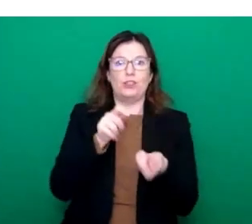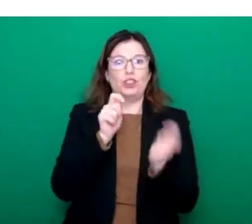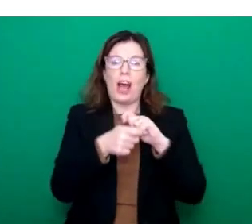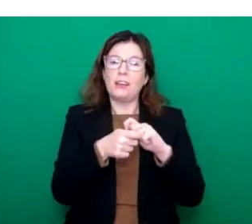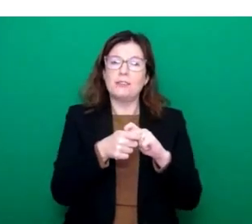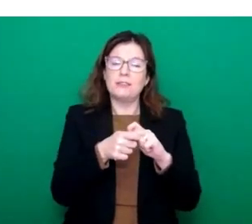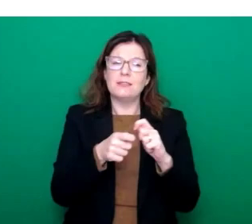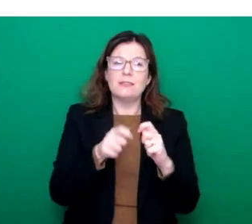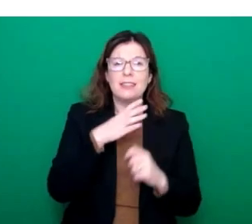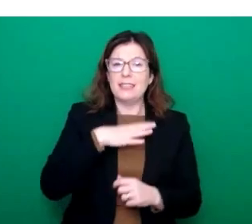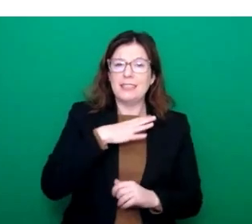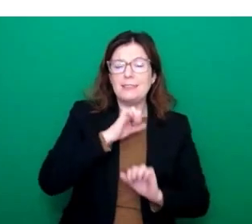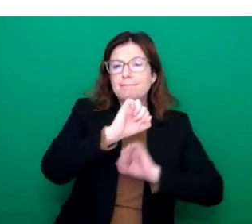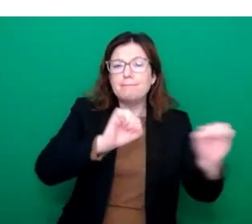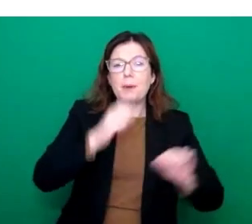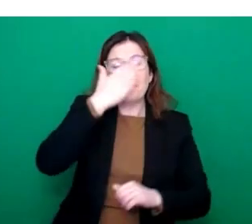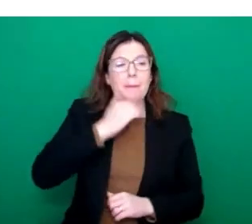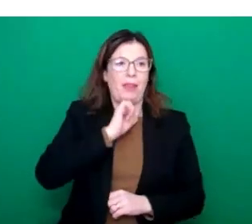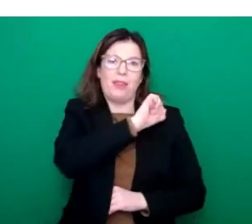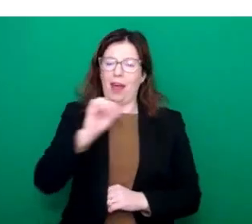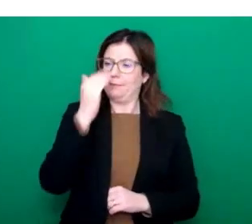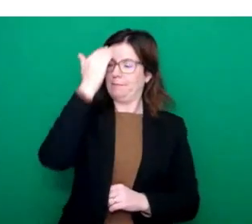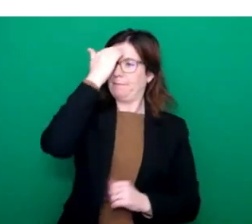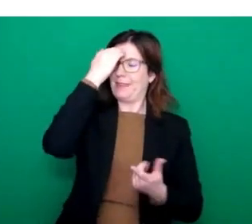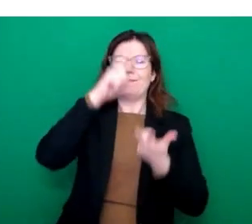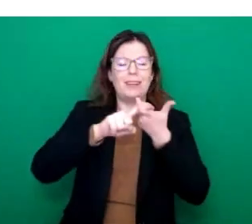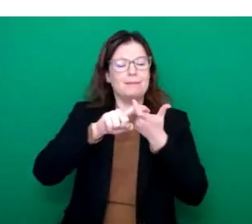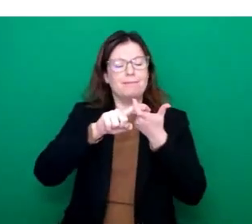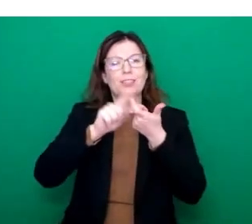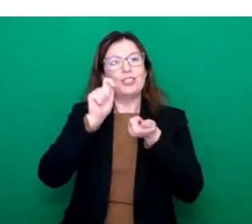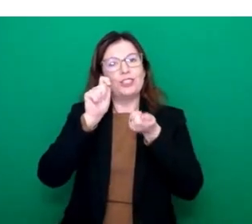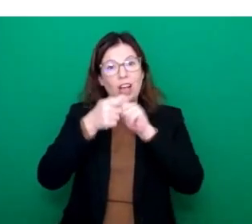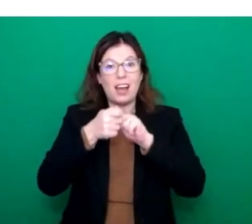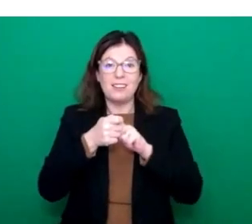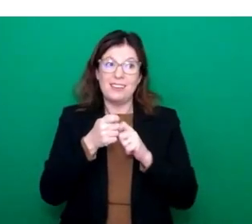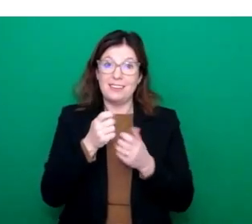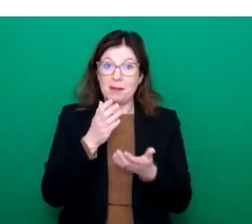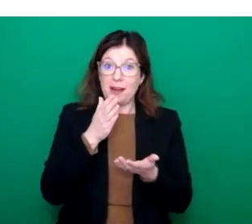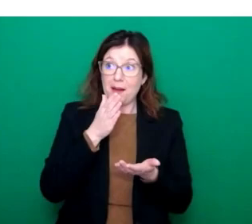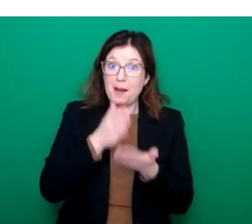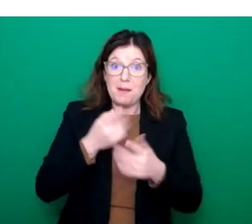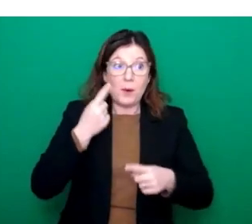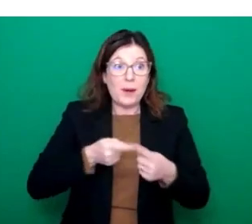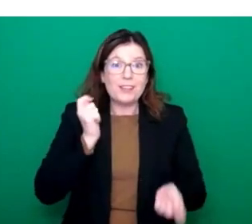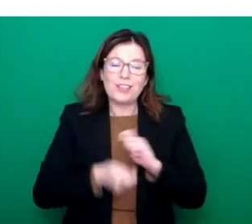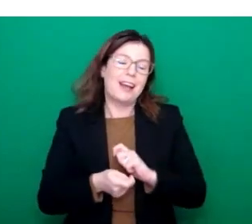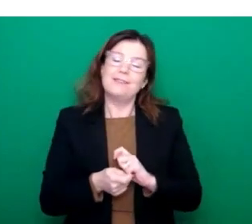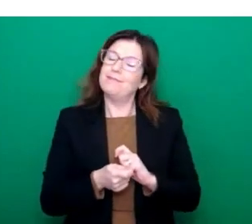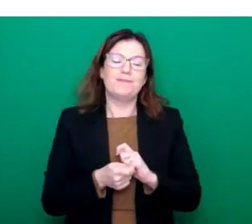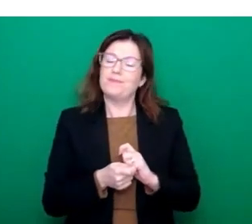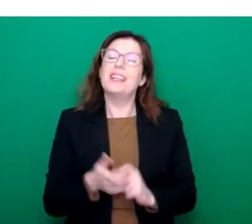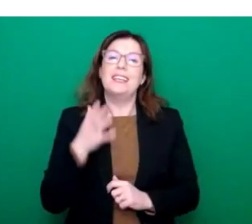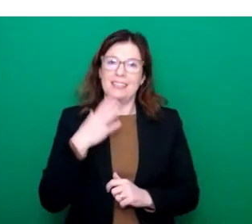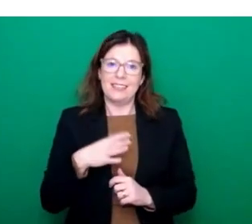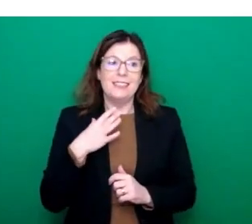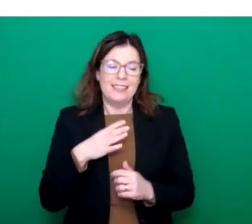which is the toughest ask of all. But just because it won't happen overnight, and just because it will take time,